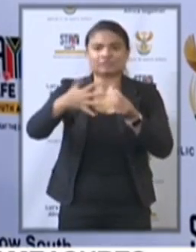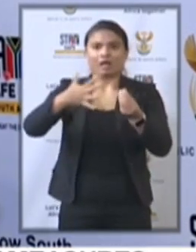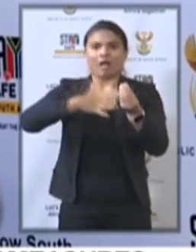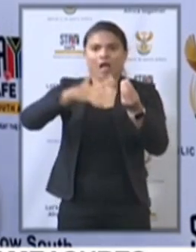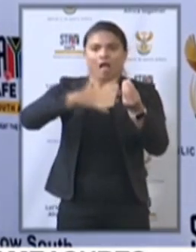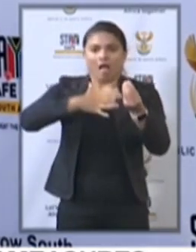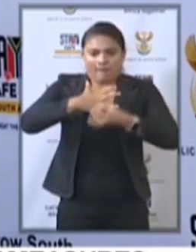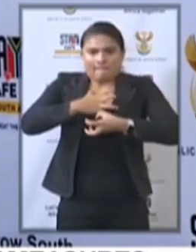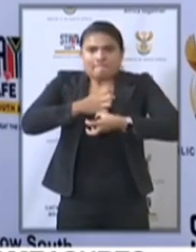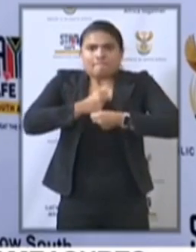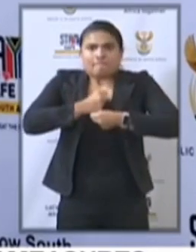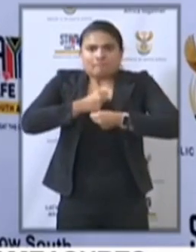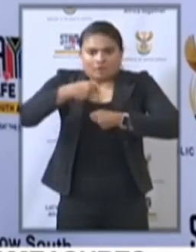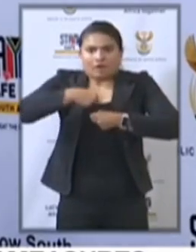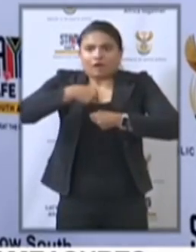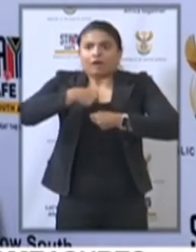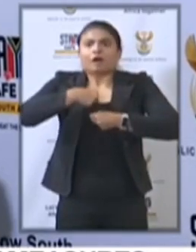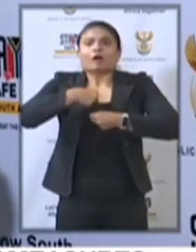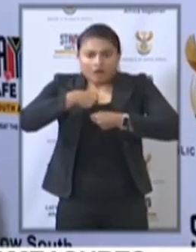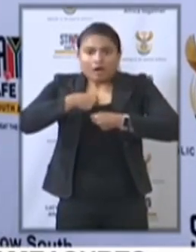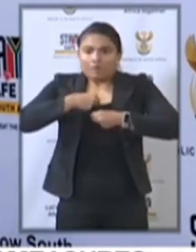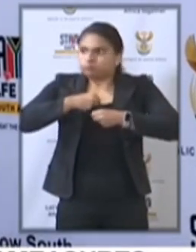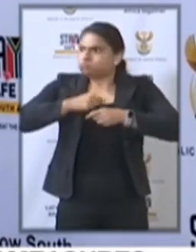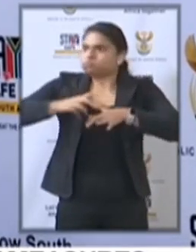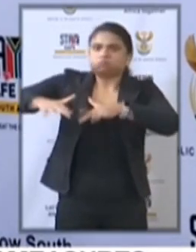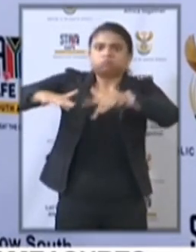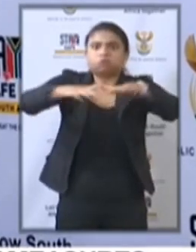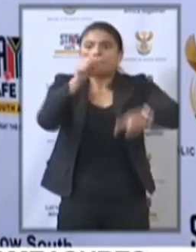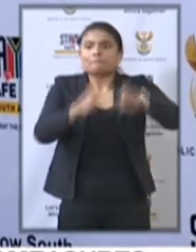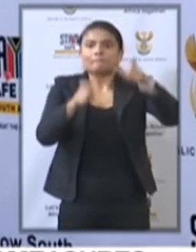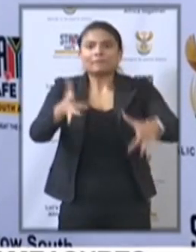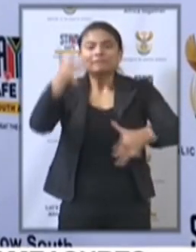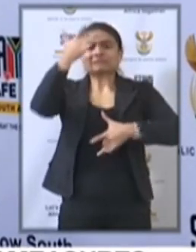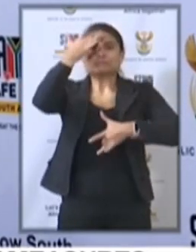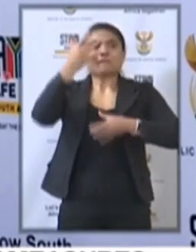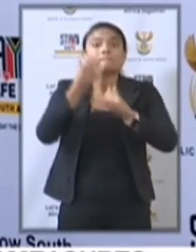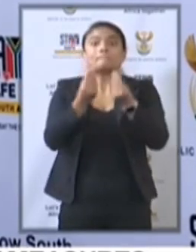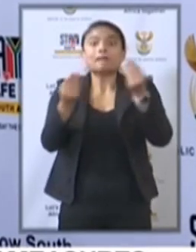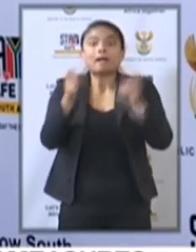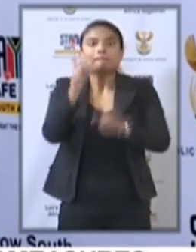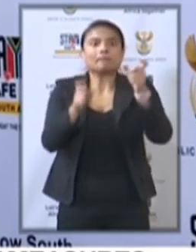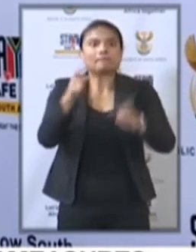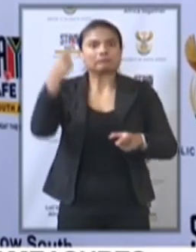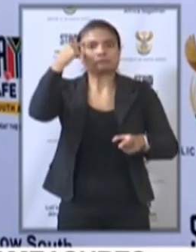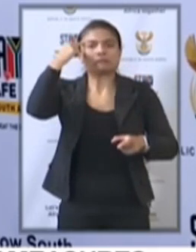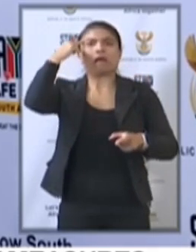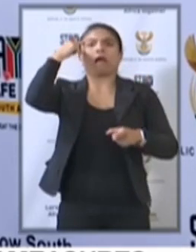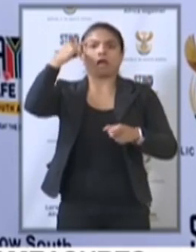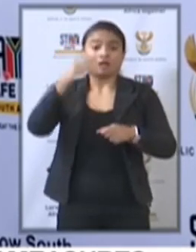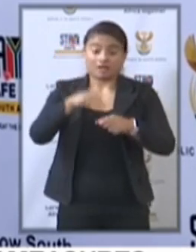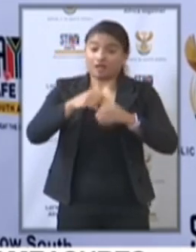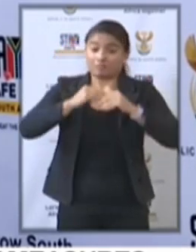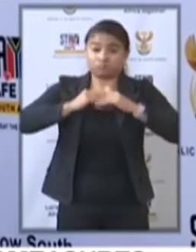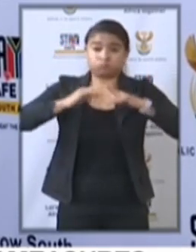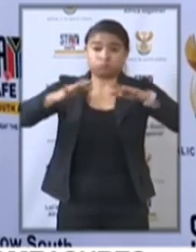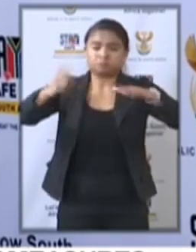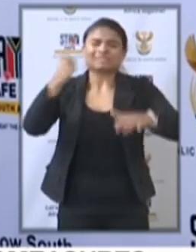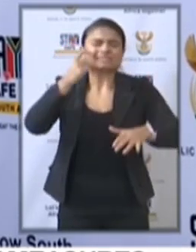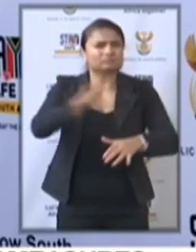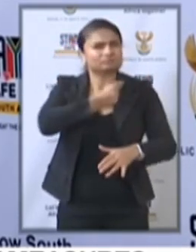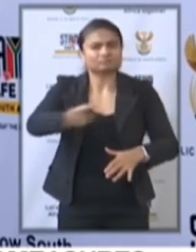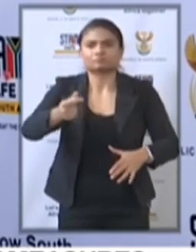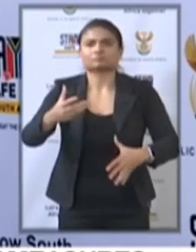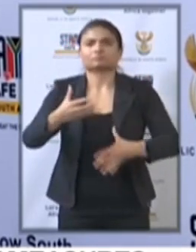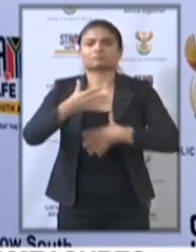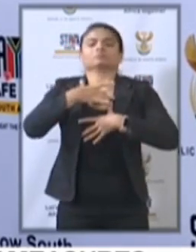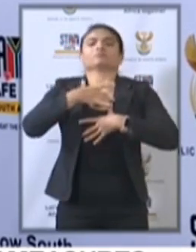there is lots of pollen, they are even more vulnerable to the virus. That's just one concrete example